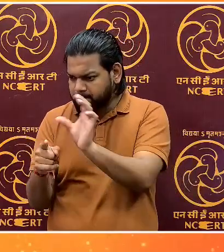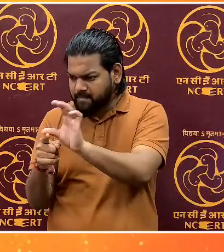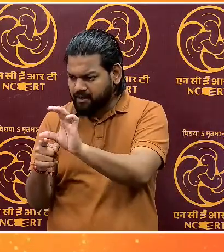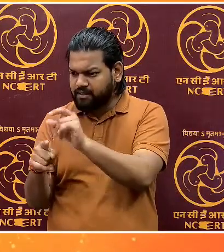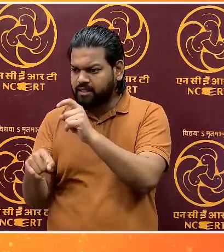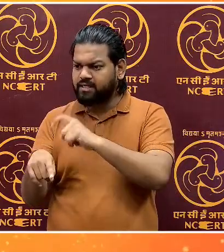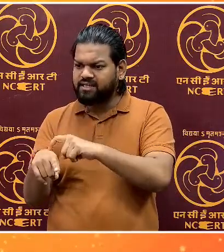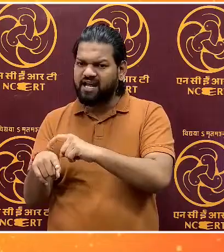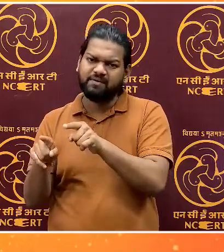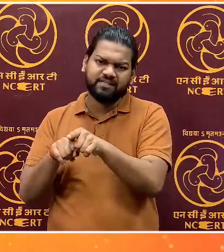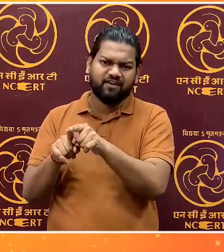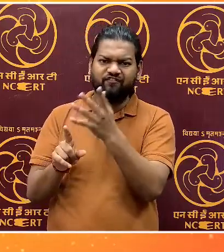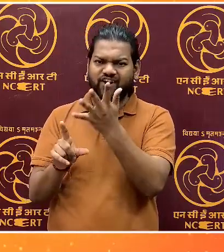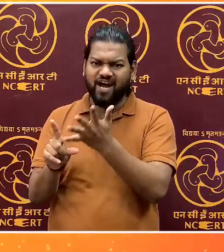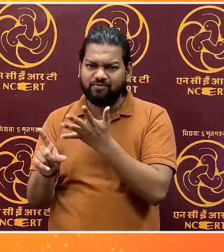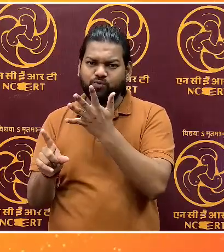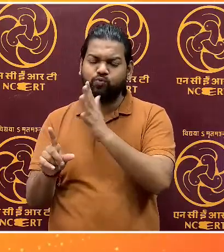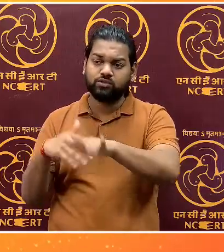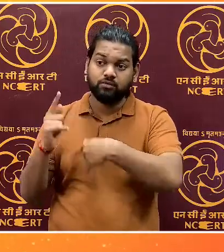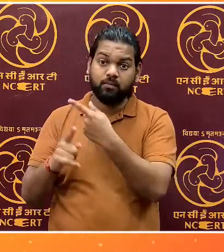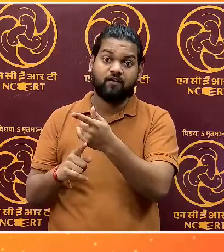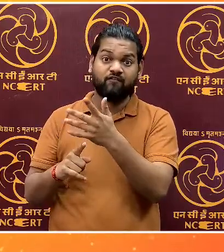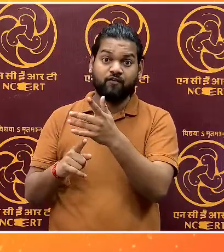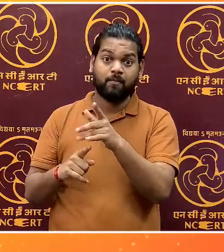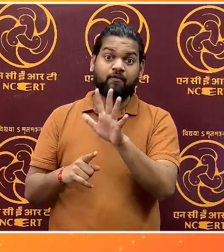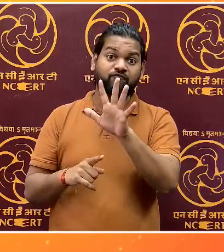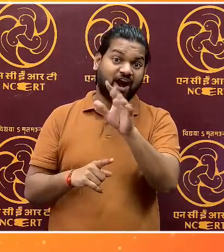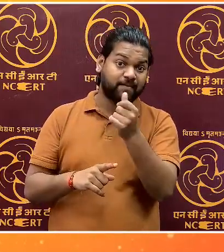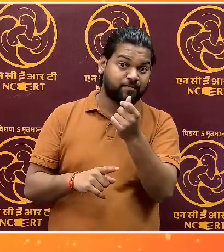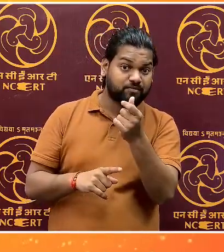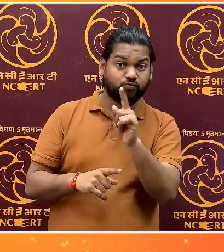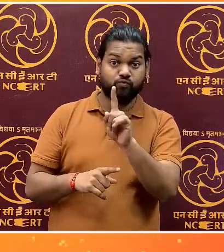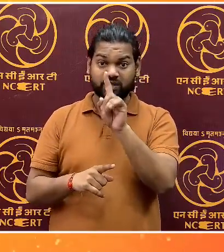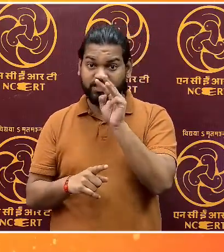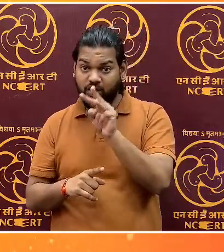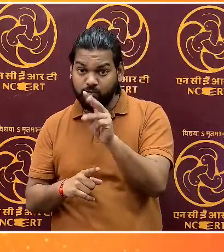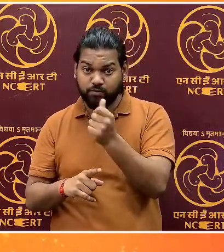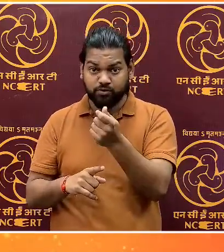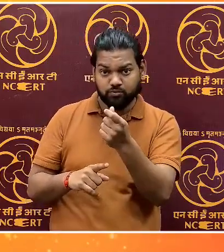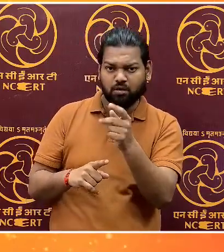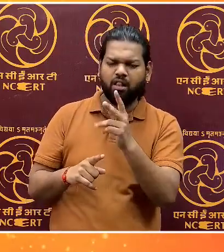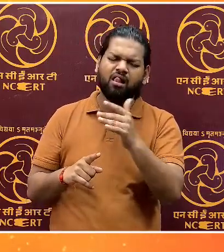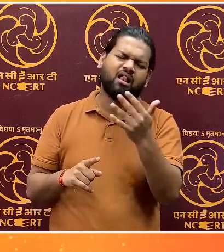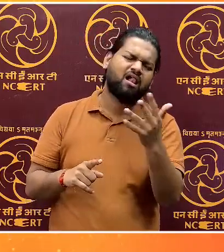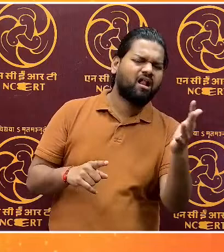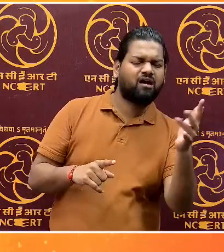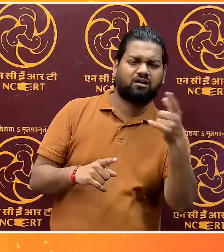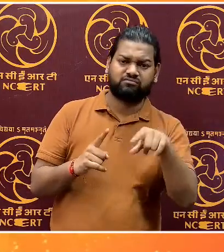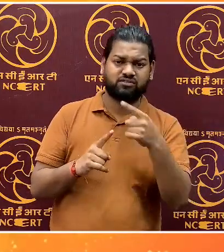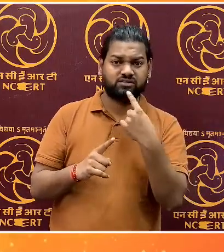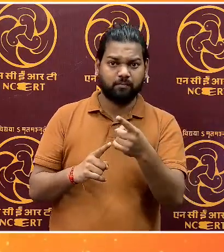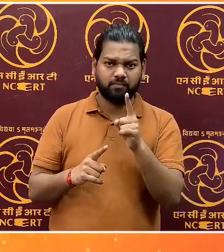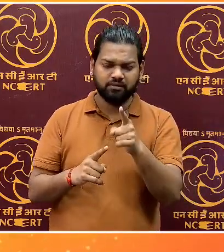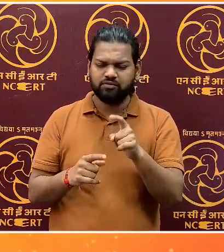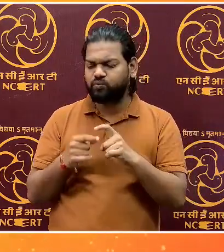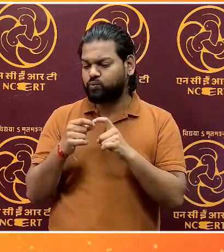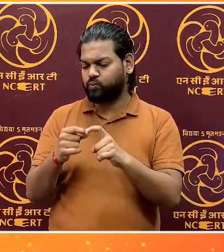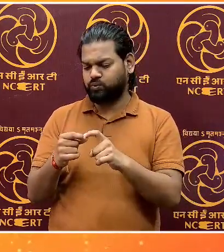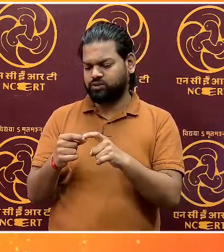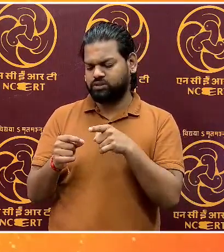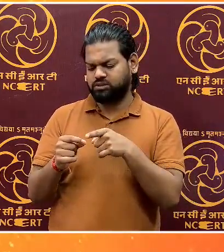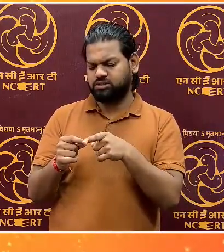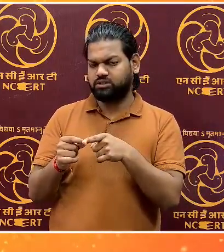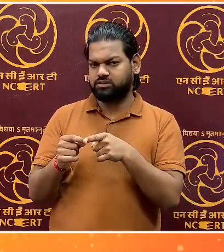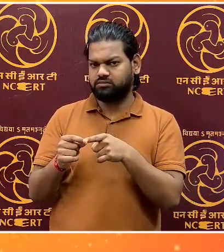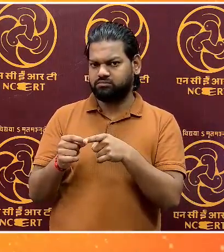say 5 years, then we will get 500 rupees, 1000 rupees, and so on and so forth. But my question here is